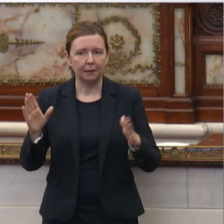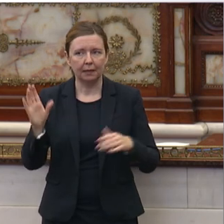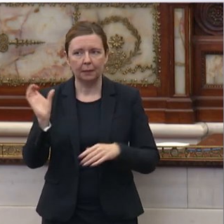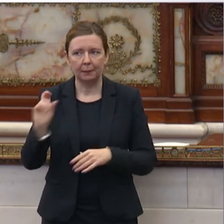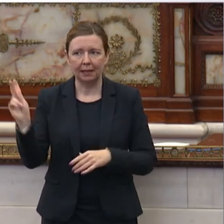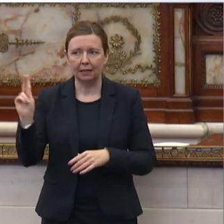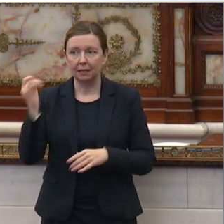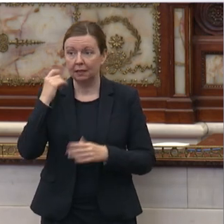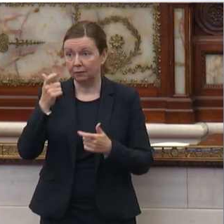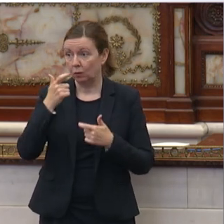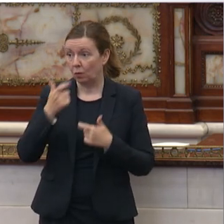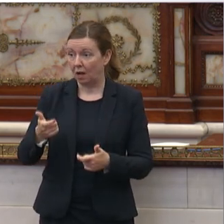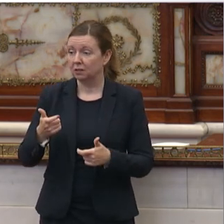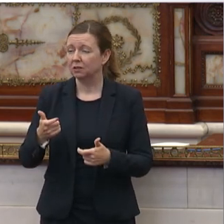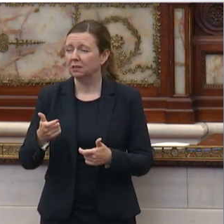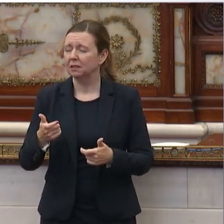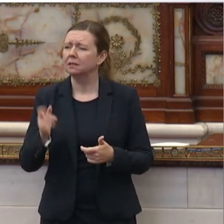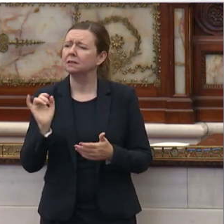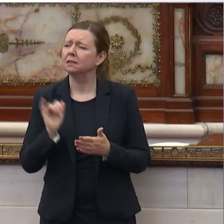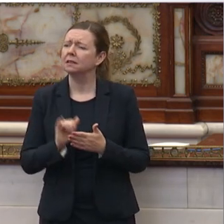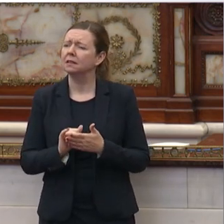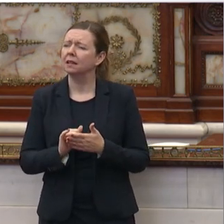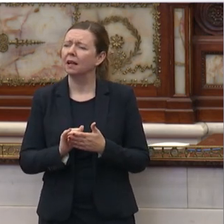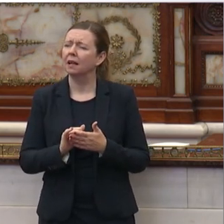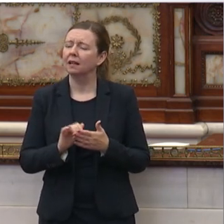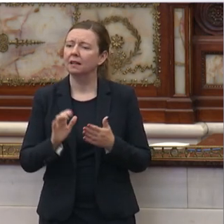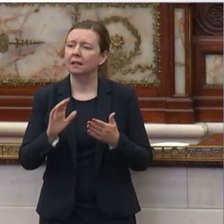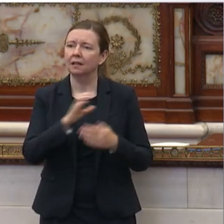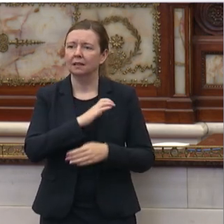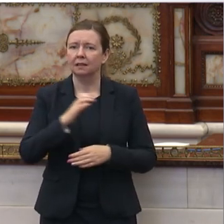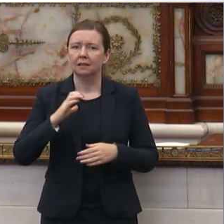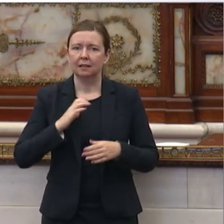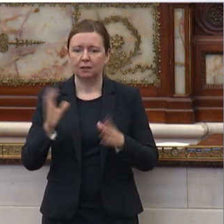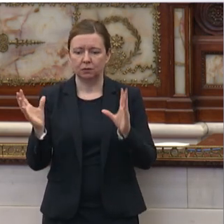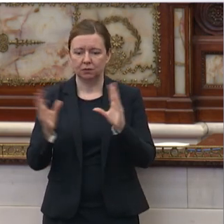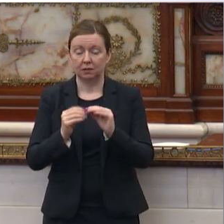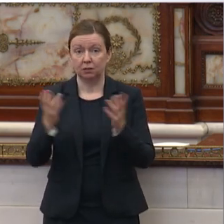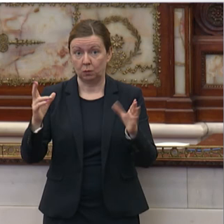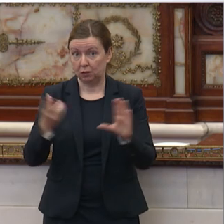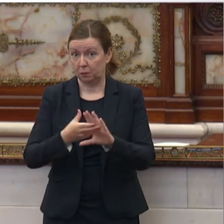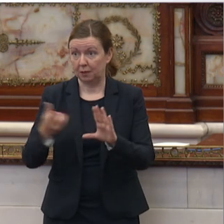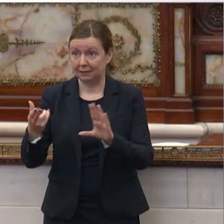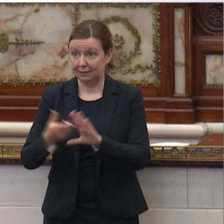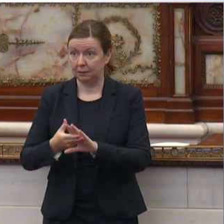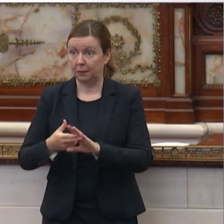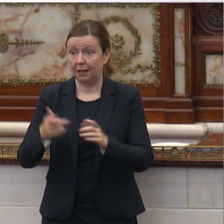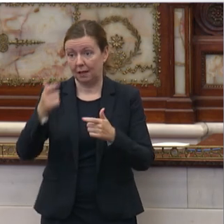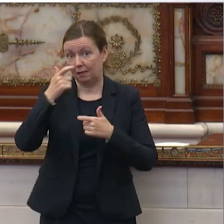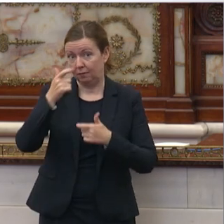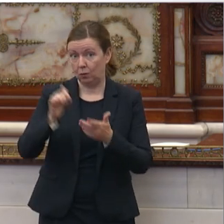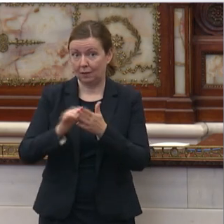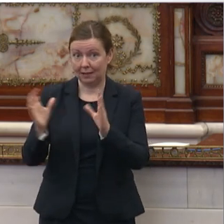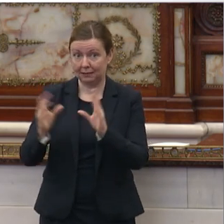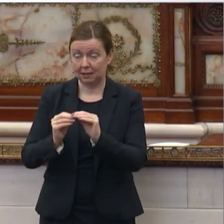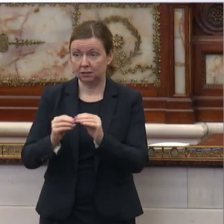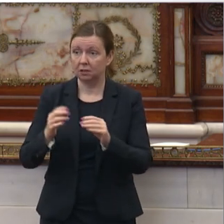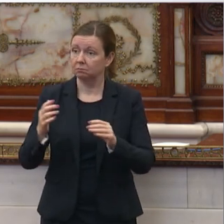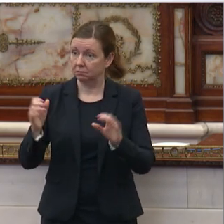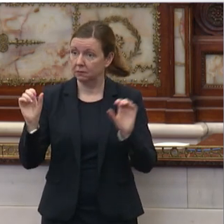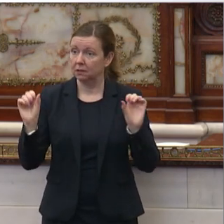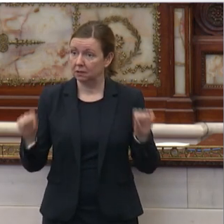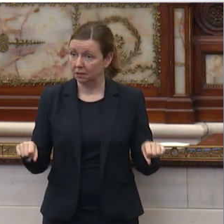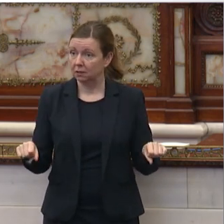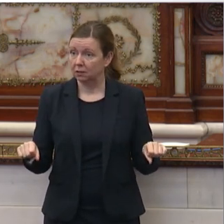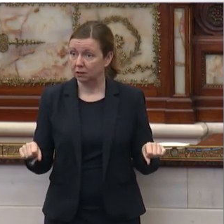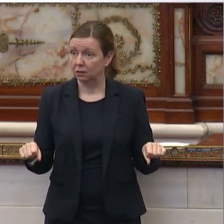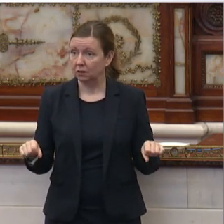who are watching this council session and would like to participate and view the session,